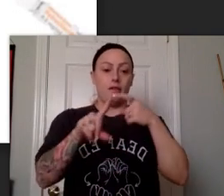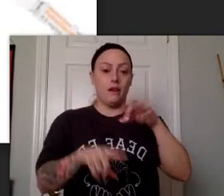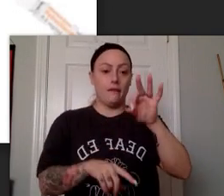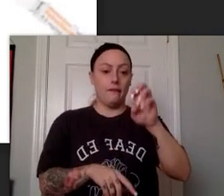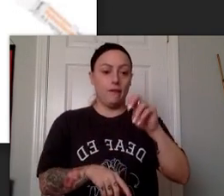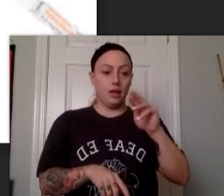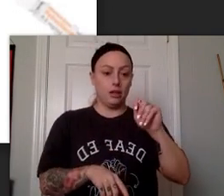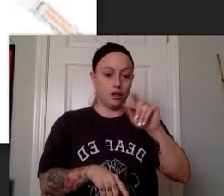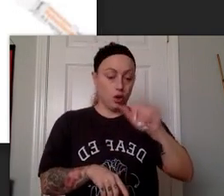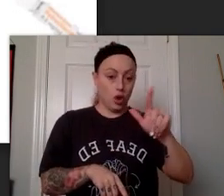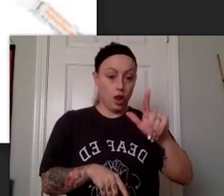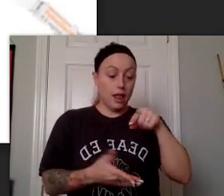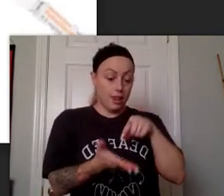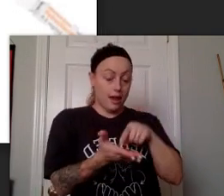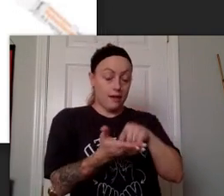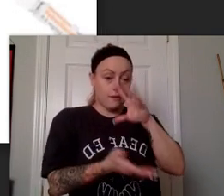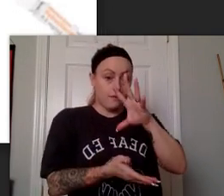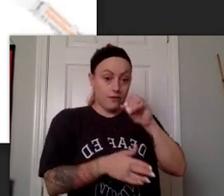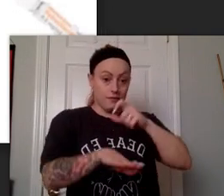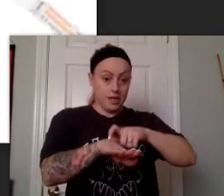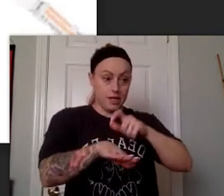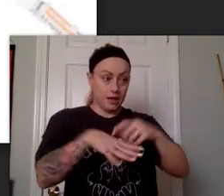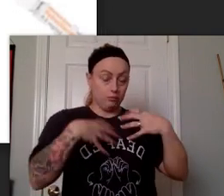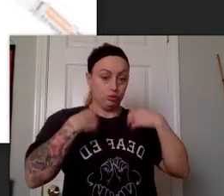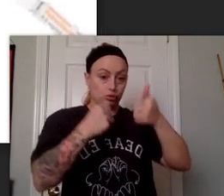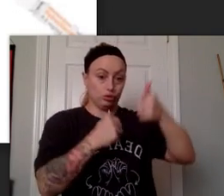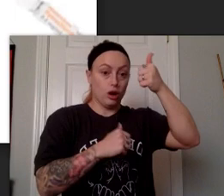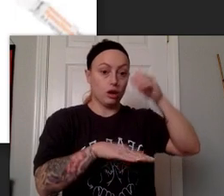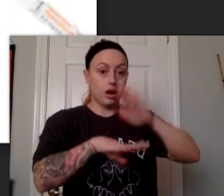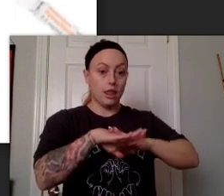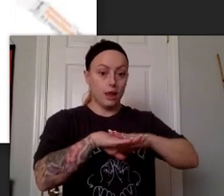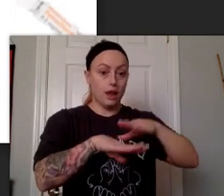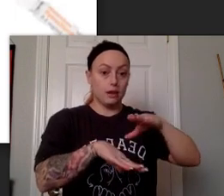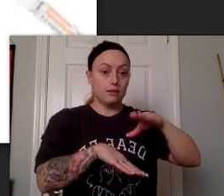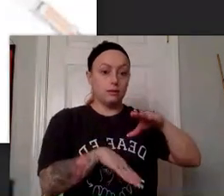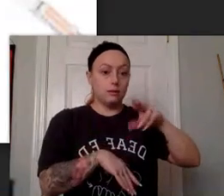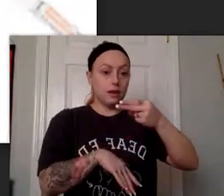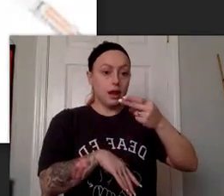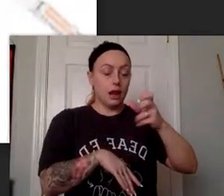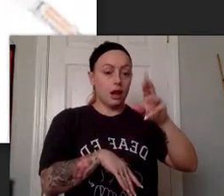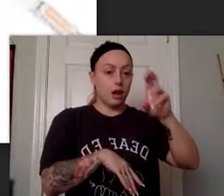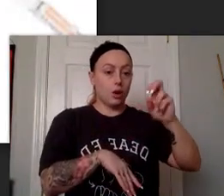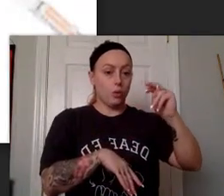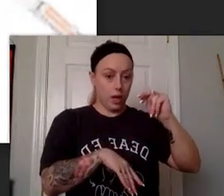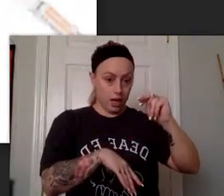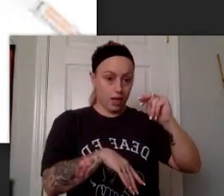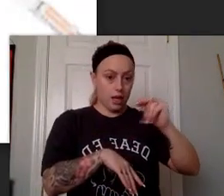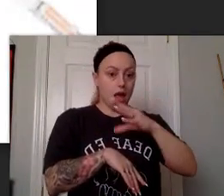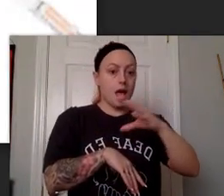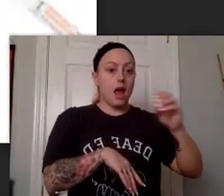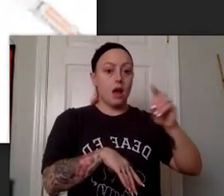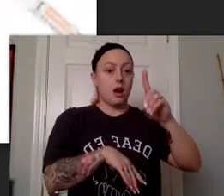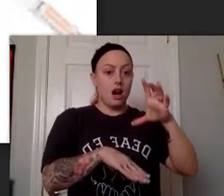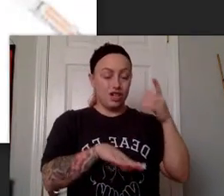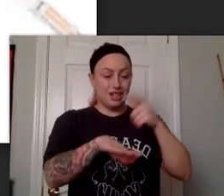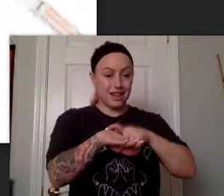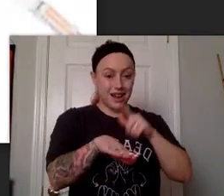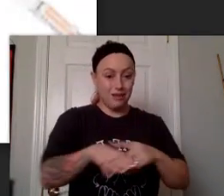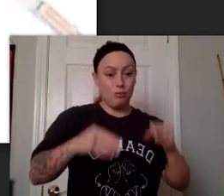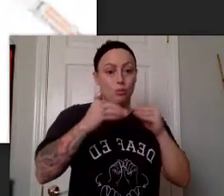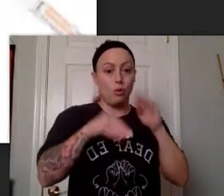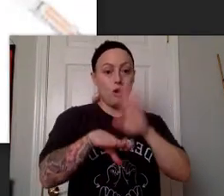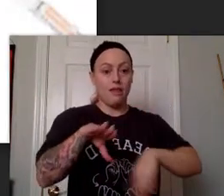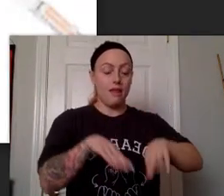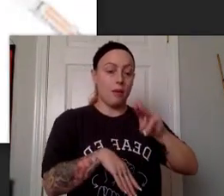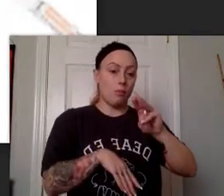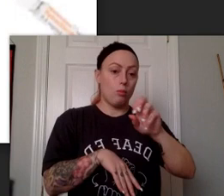strong as morphine, and actually crosses the blood brain barrier faster. I'll have to find this slide and steal it